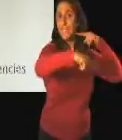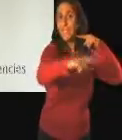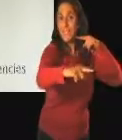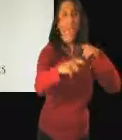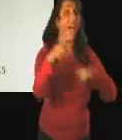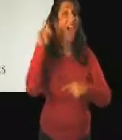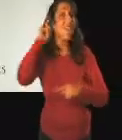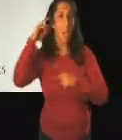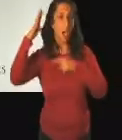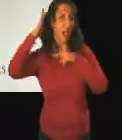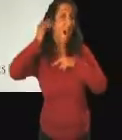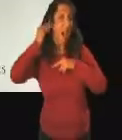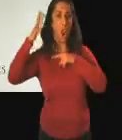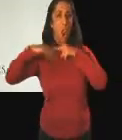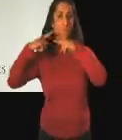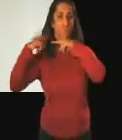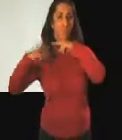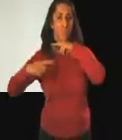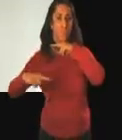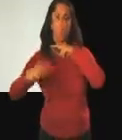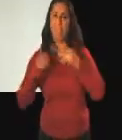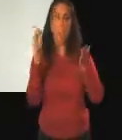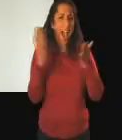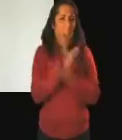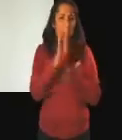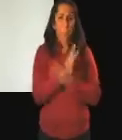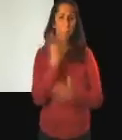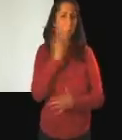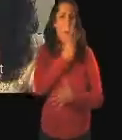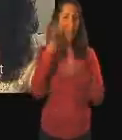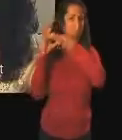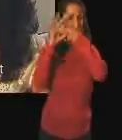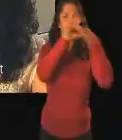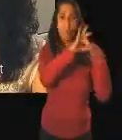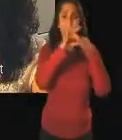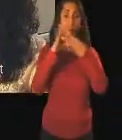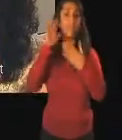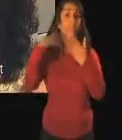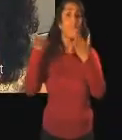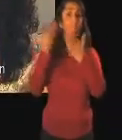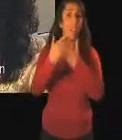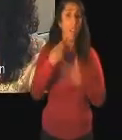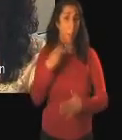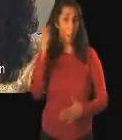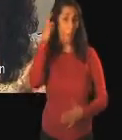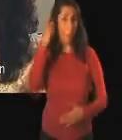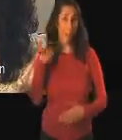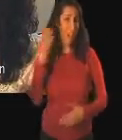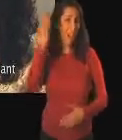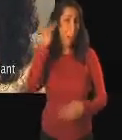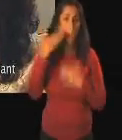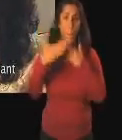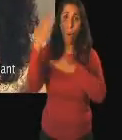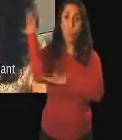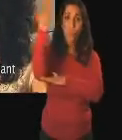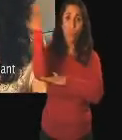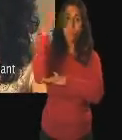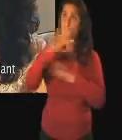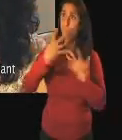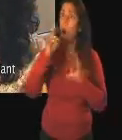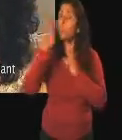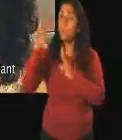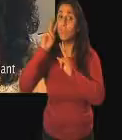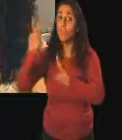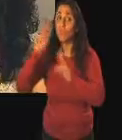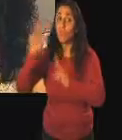frequencies whereas the hearing aid picks the low frequencies and I'm comfortable with that because the hearing aid fills in the gaps that the